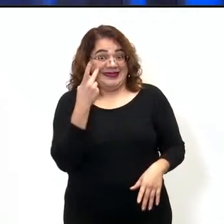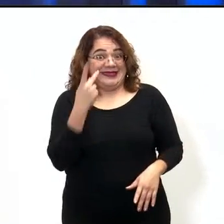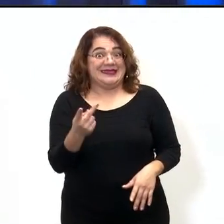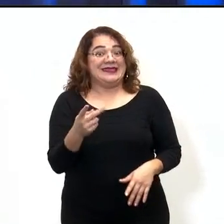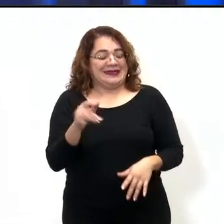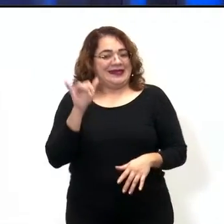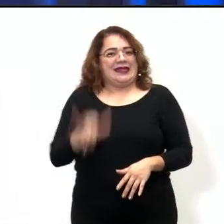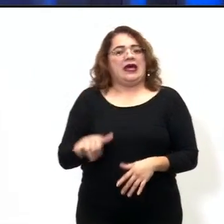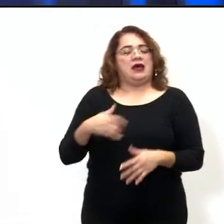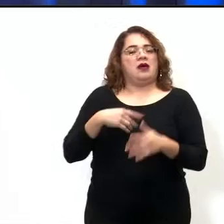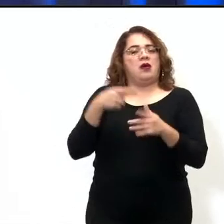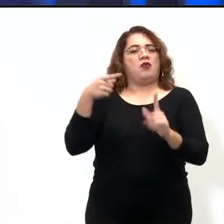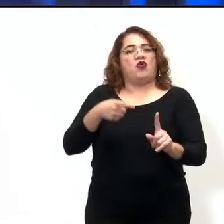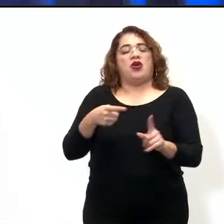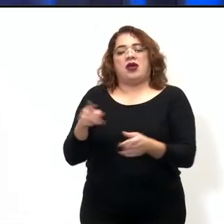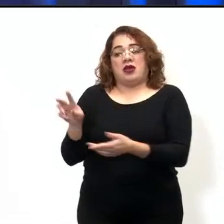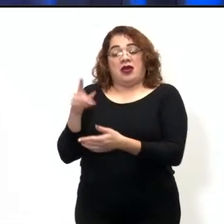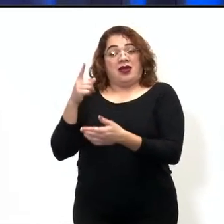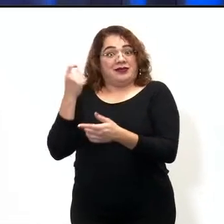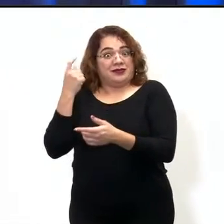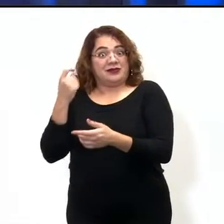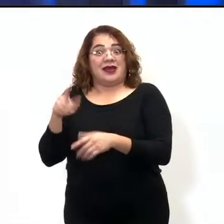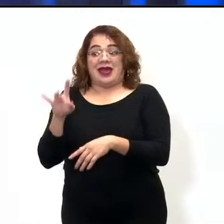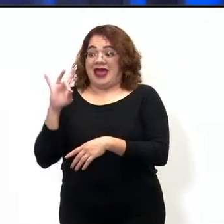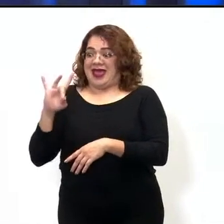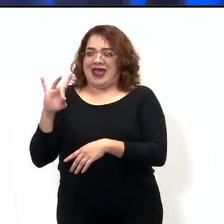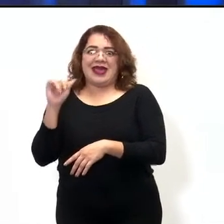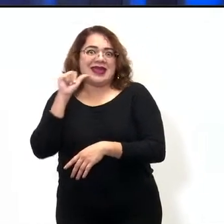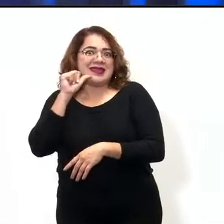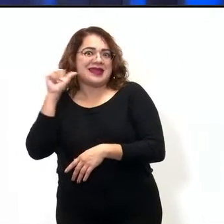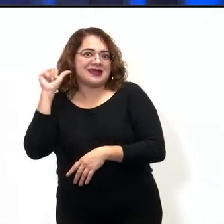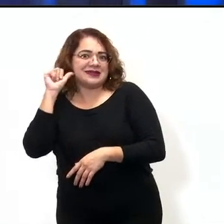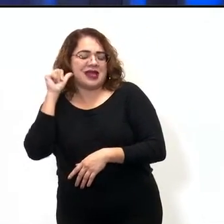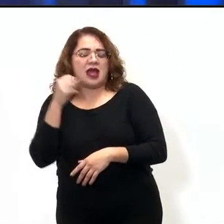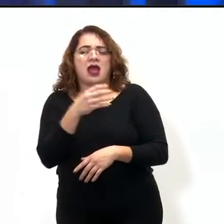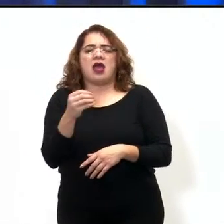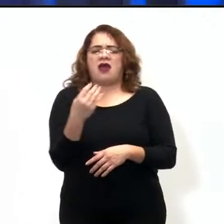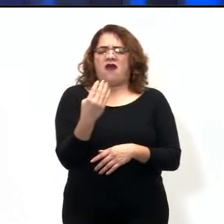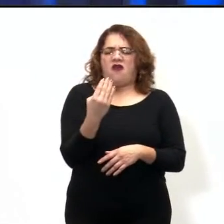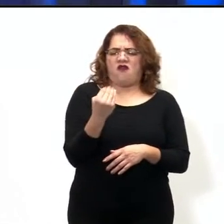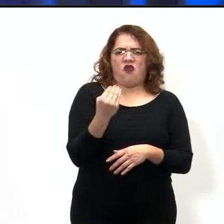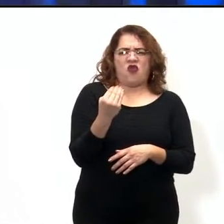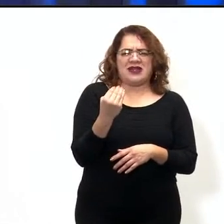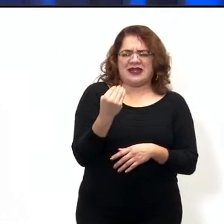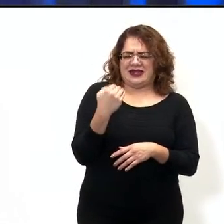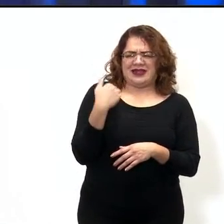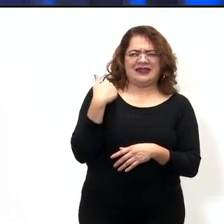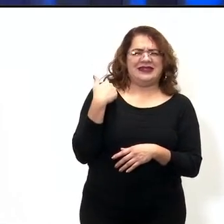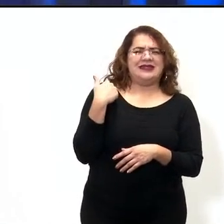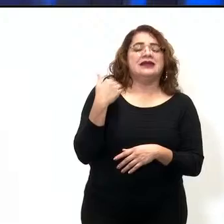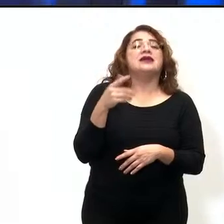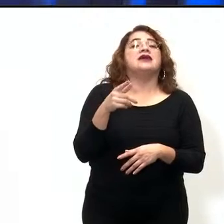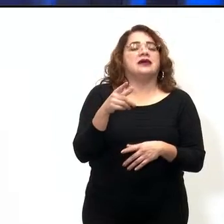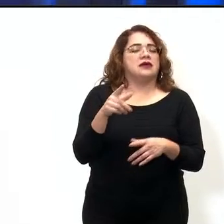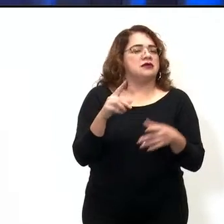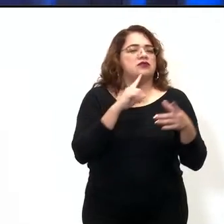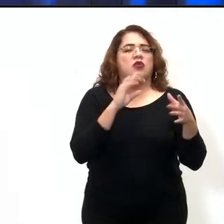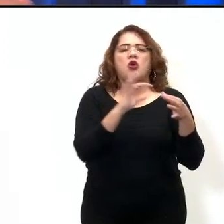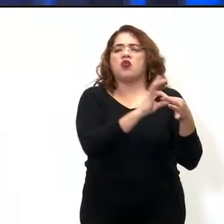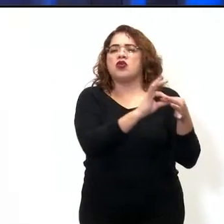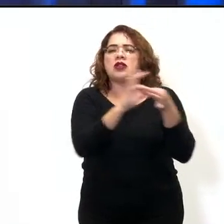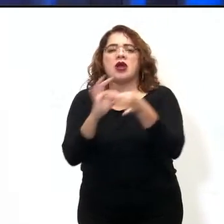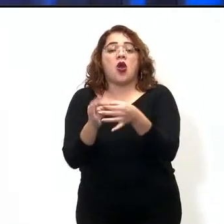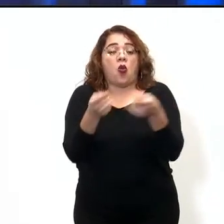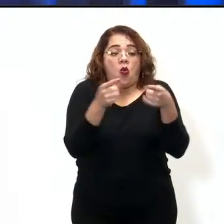we are having and seeing, the 8 we had yesterday and the 14 we had the day before, that are directly related to